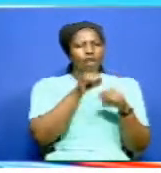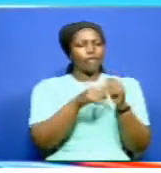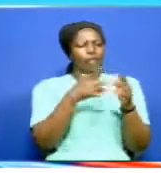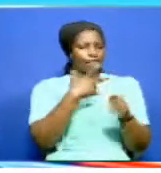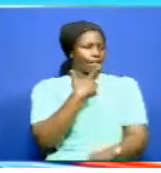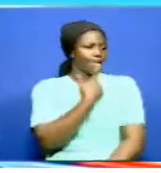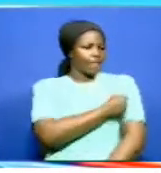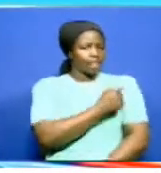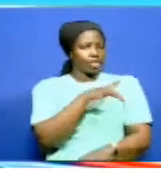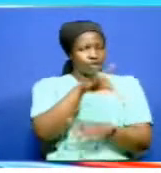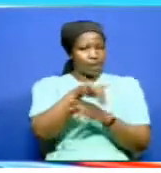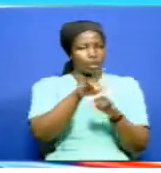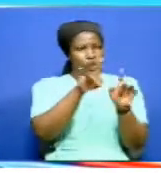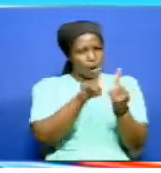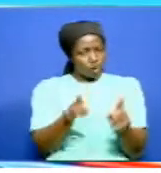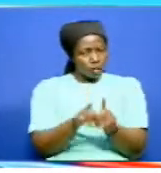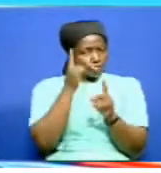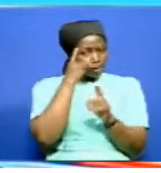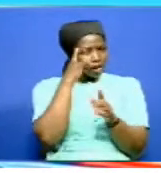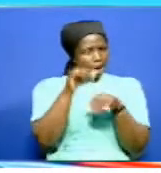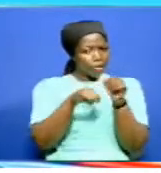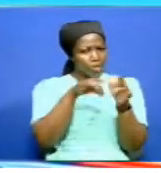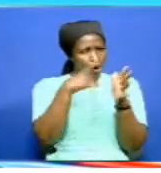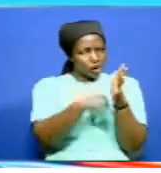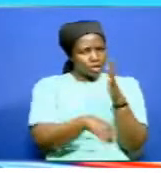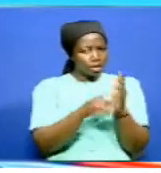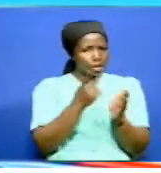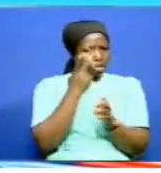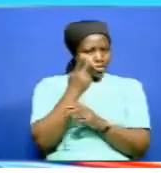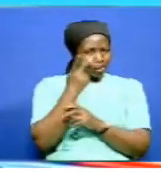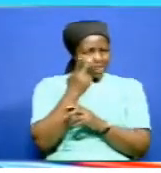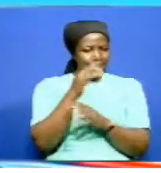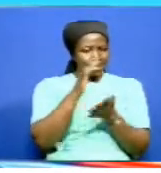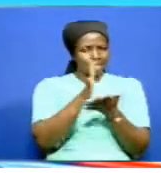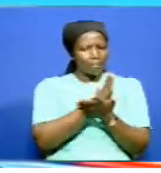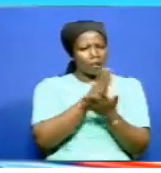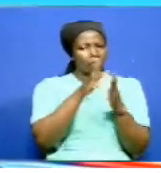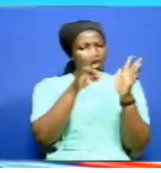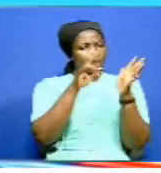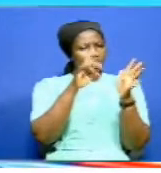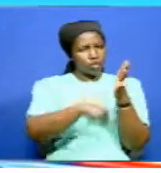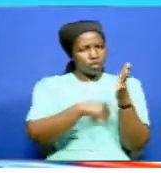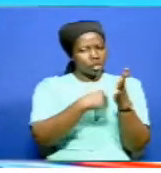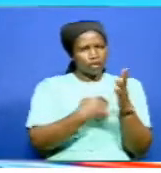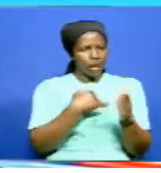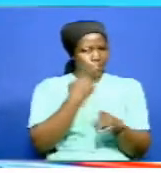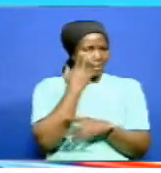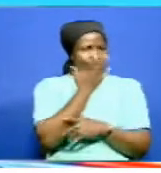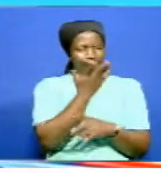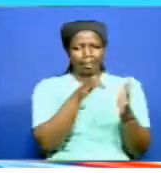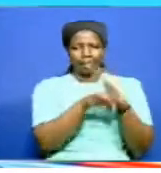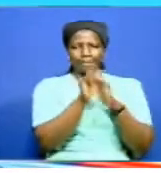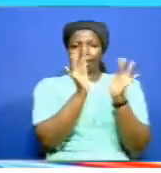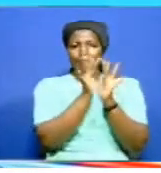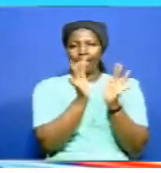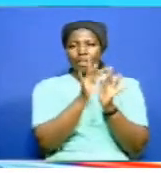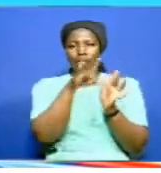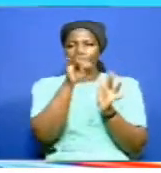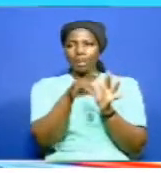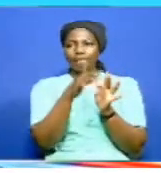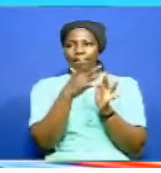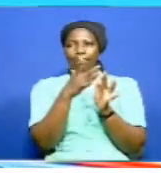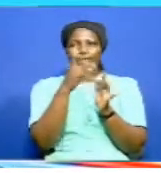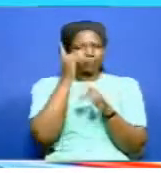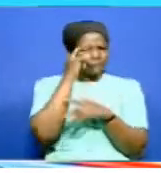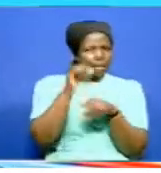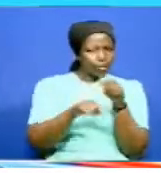to also factor in the cost. And looking at some of the costs that we're seeing on the internet, of course, we have to factor in the